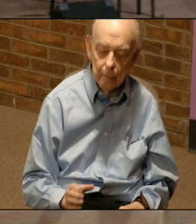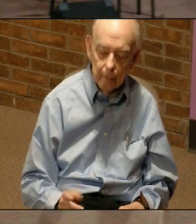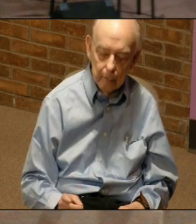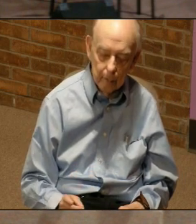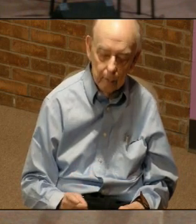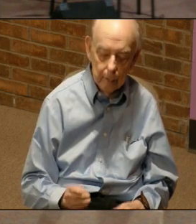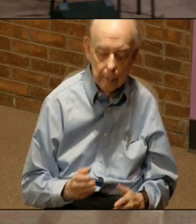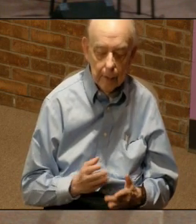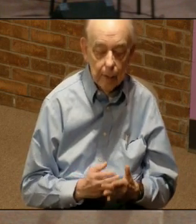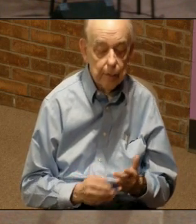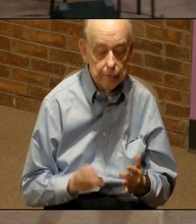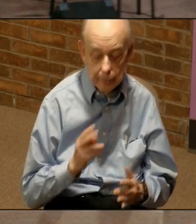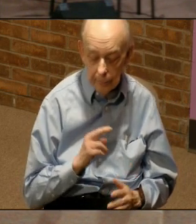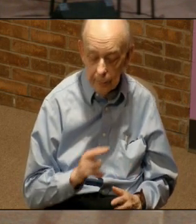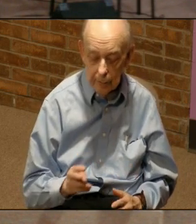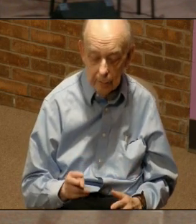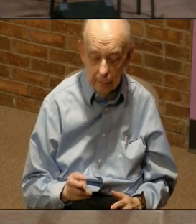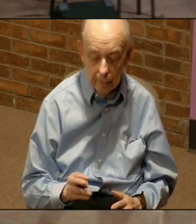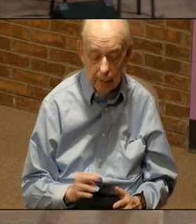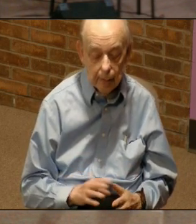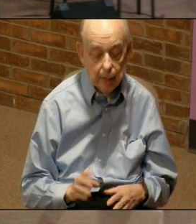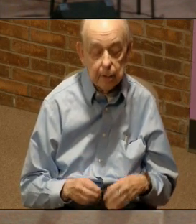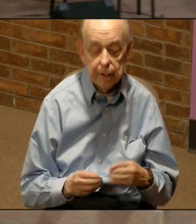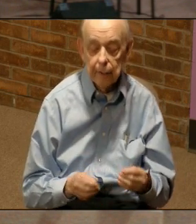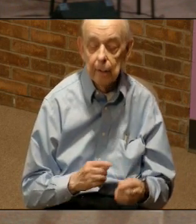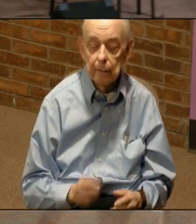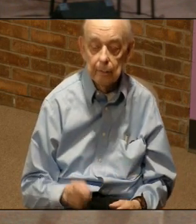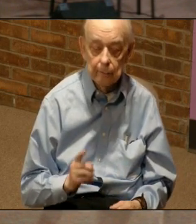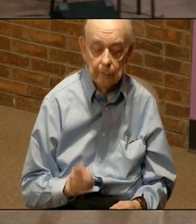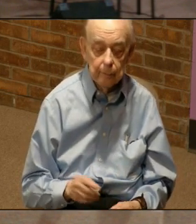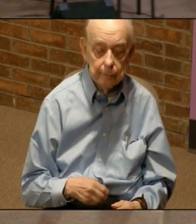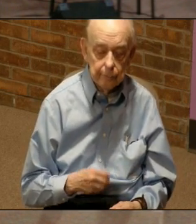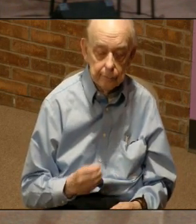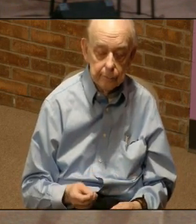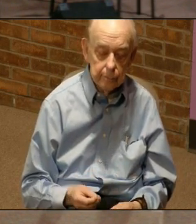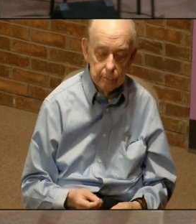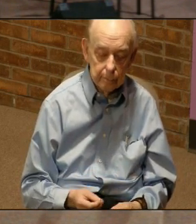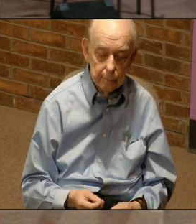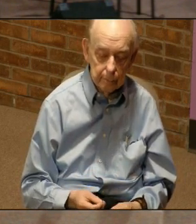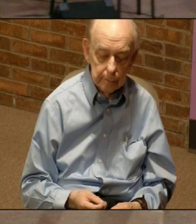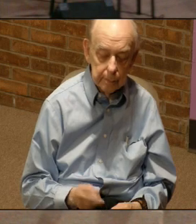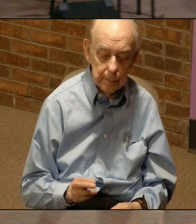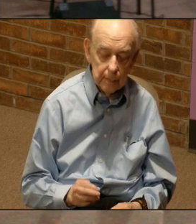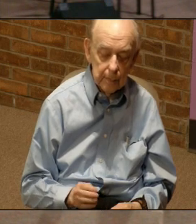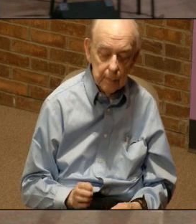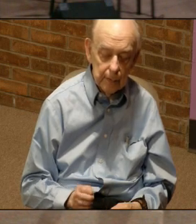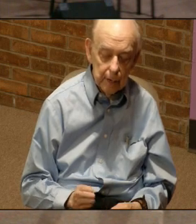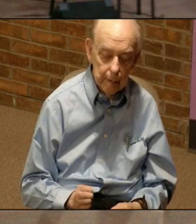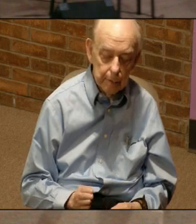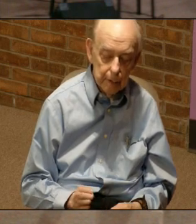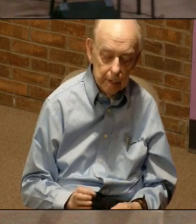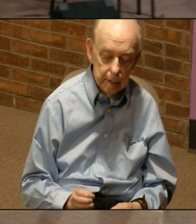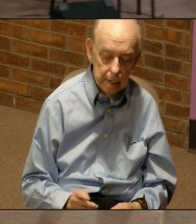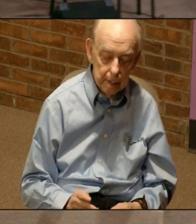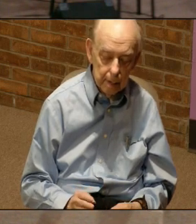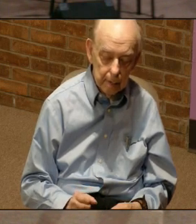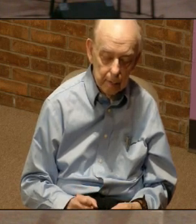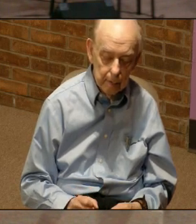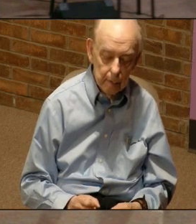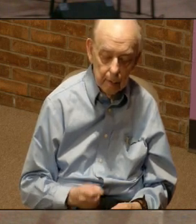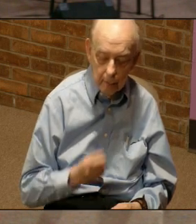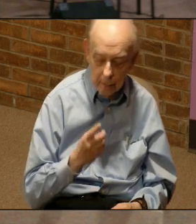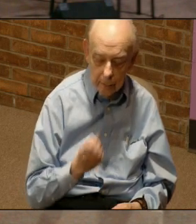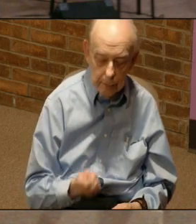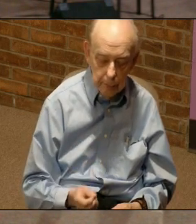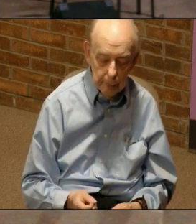apocalyptic visions that are given. One is given to Nebuchadnezzar, and he dreams about a statue